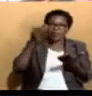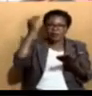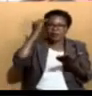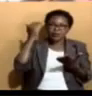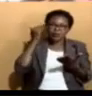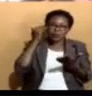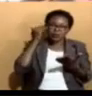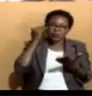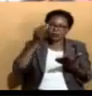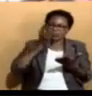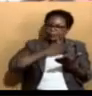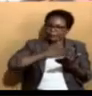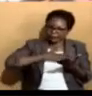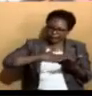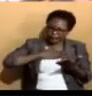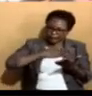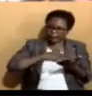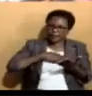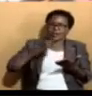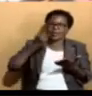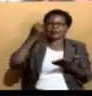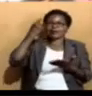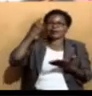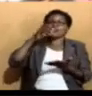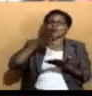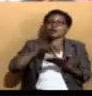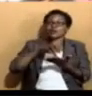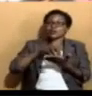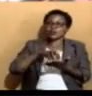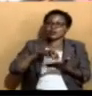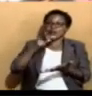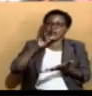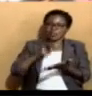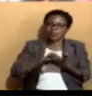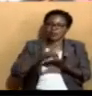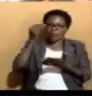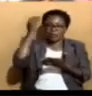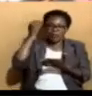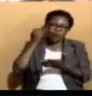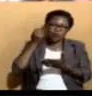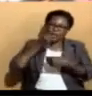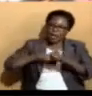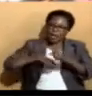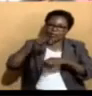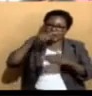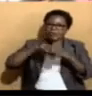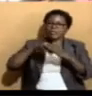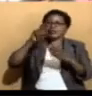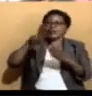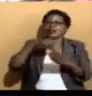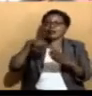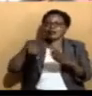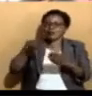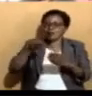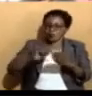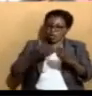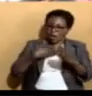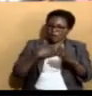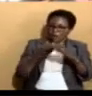court be persuaded to the position that the court acted in error. We have referred